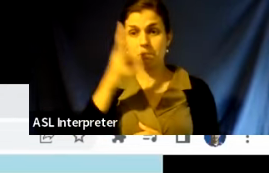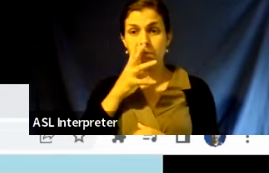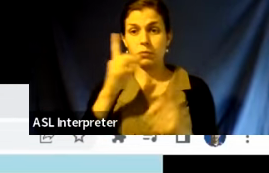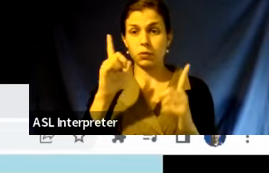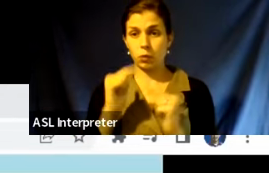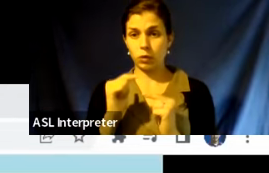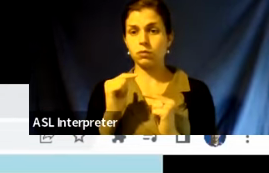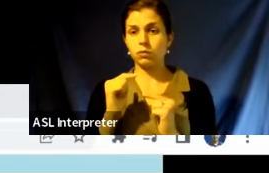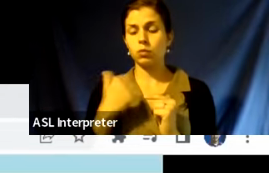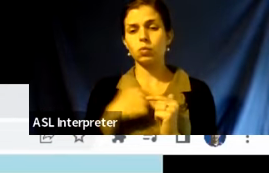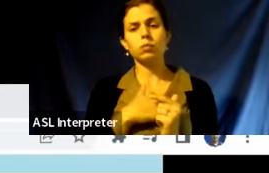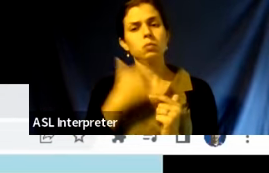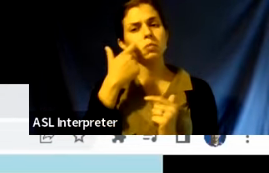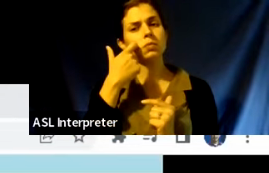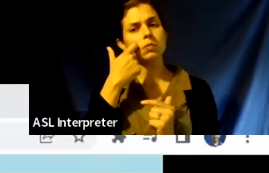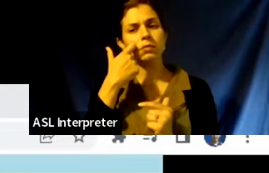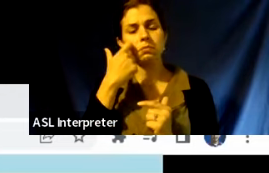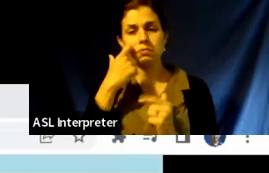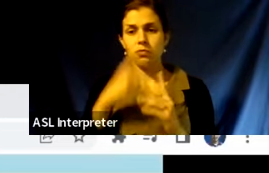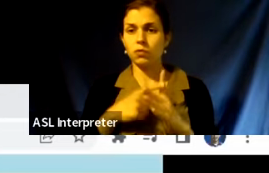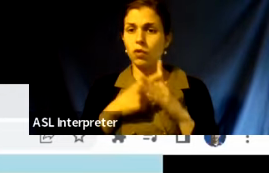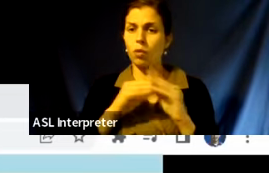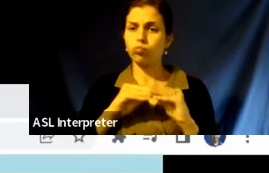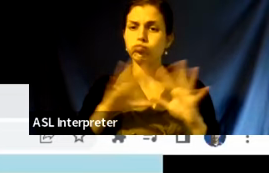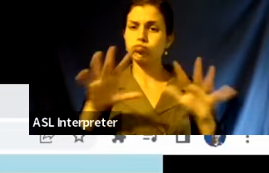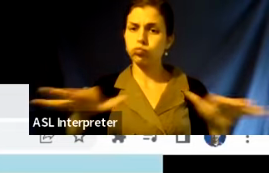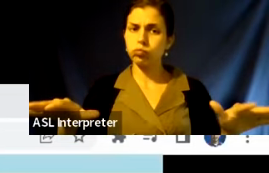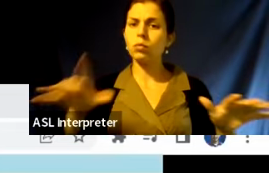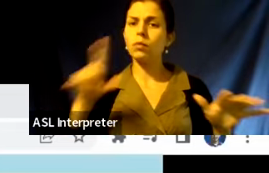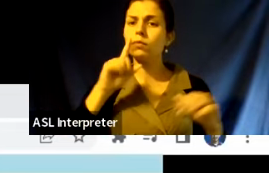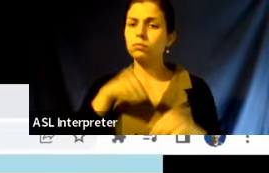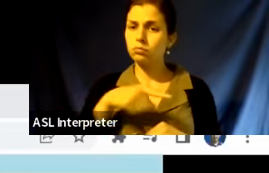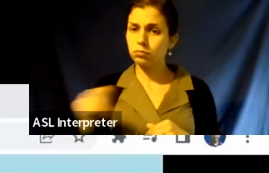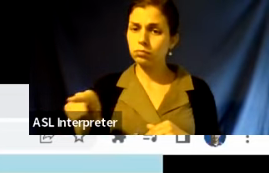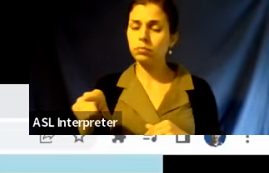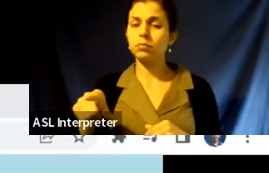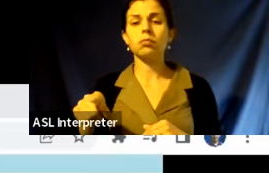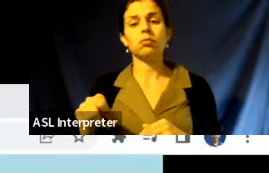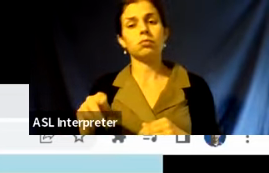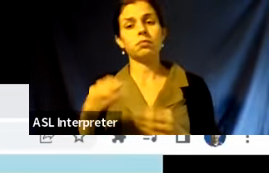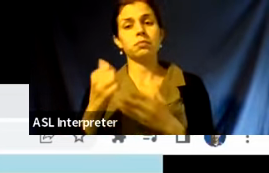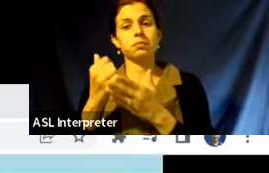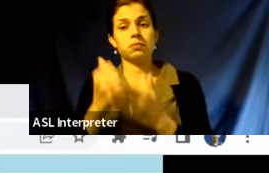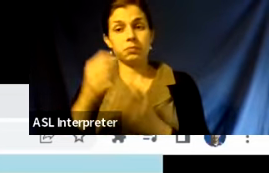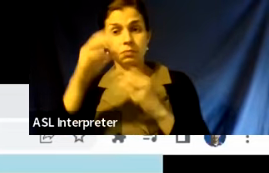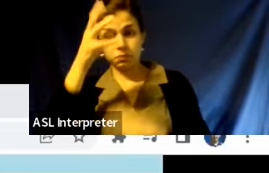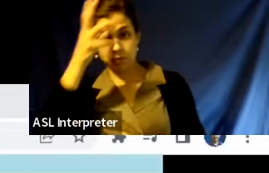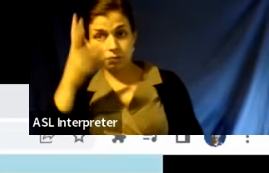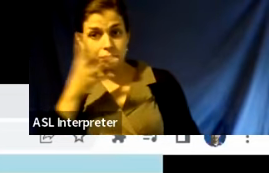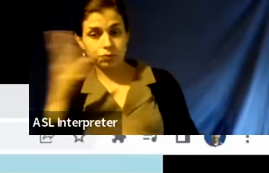recently that connects our families and students with their teachers and their school.